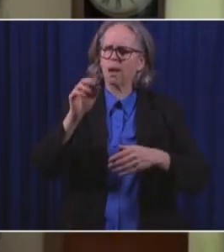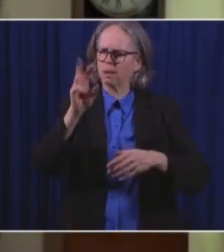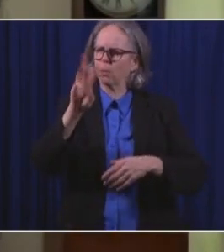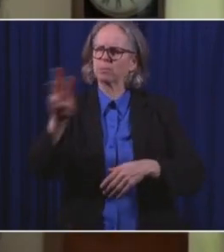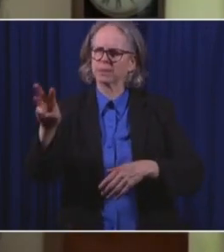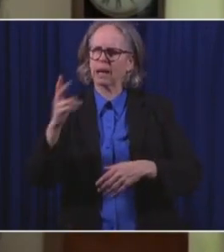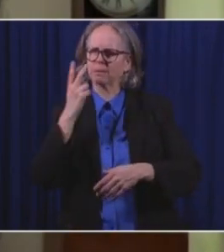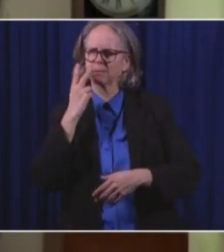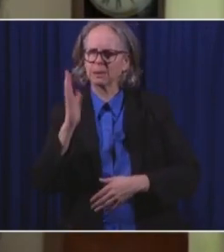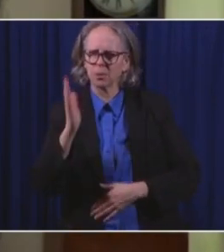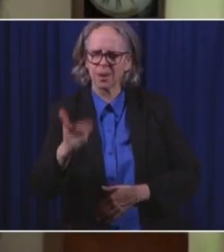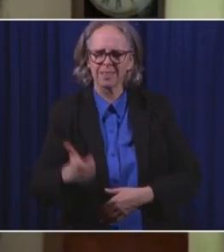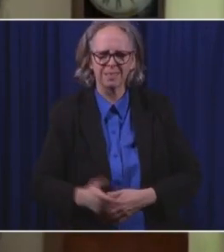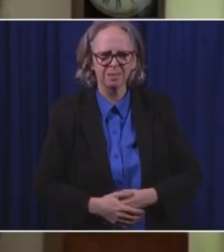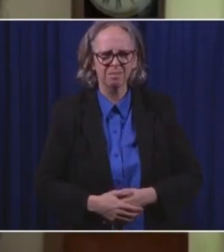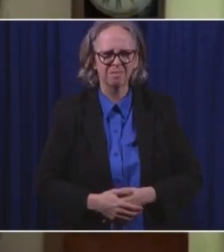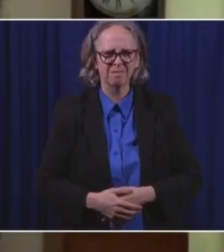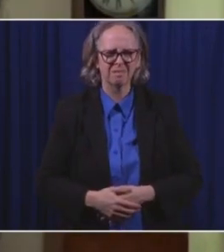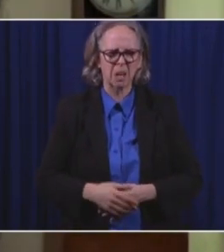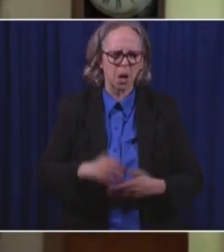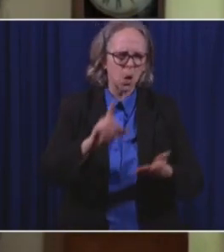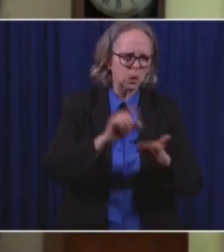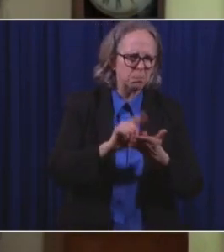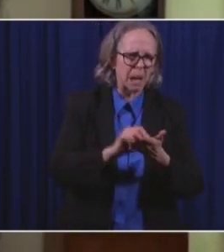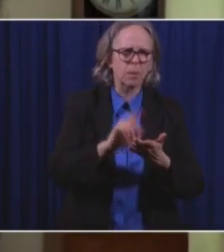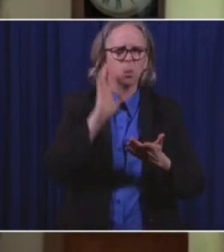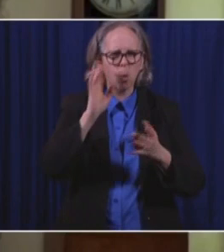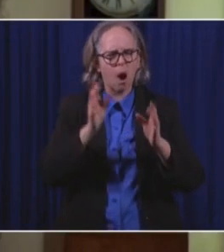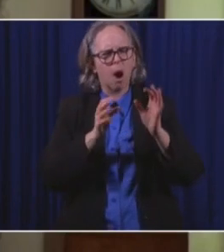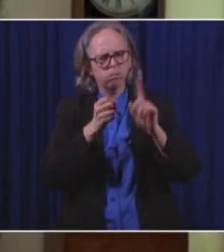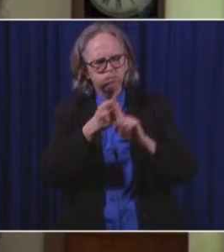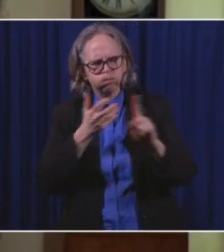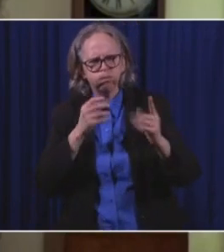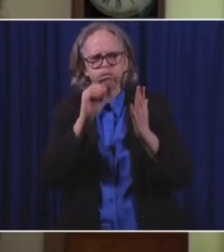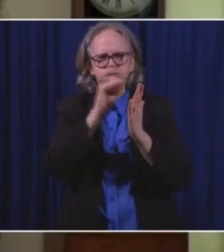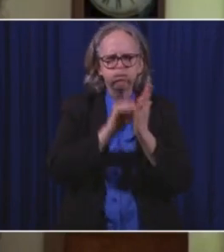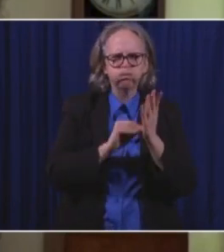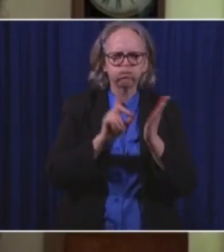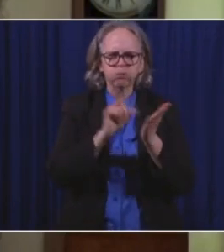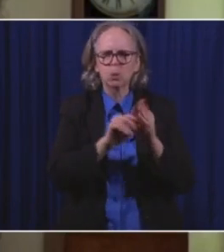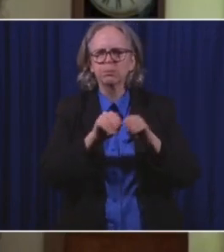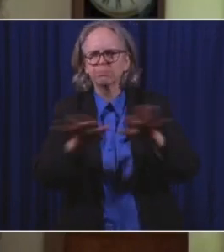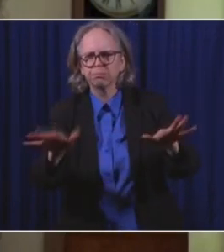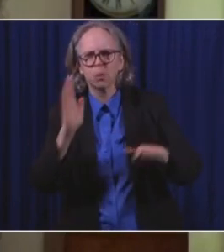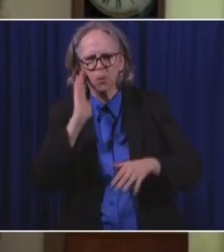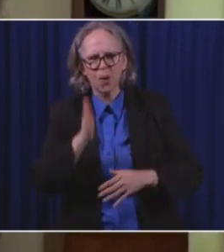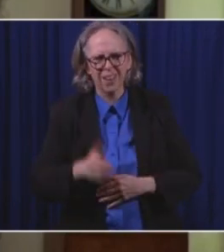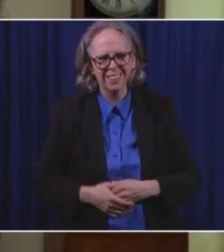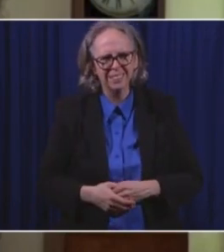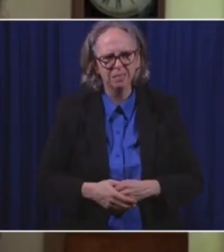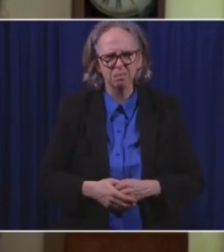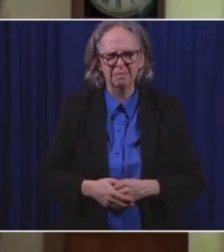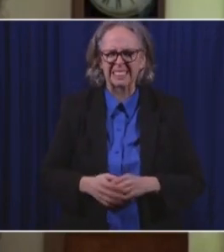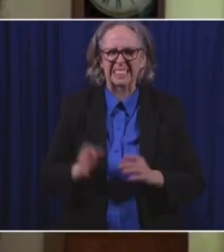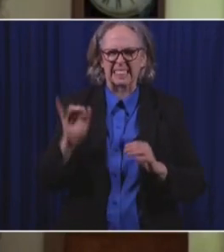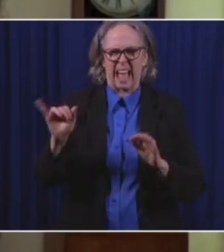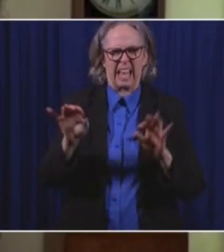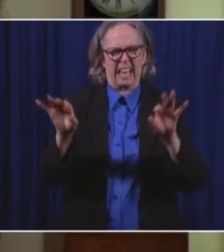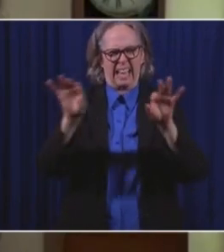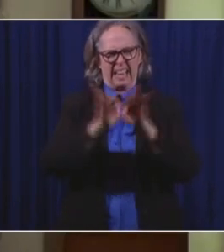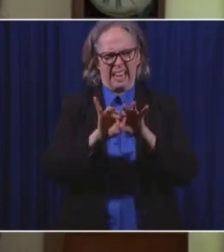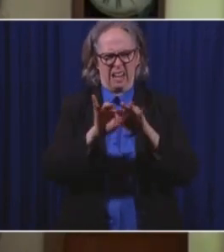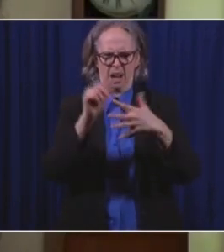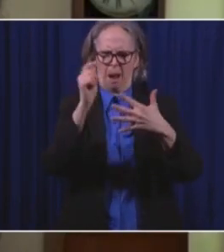be appearing in newspapers, and those will be available. These are really the essential things that we're asking people